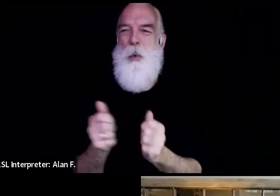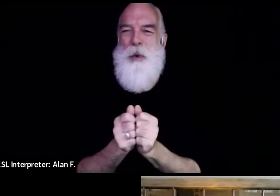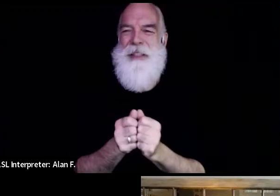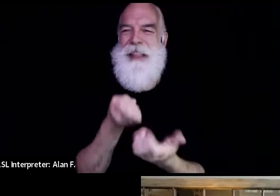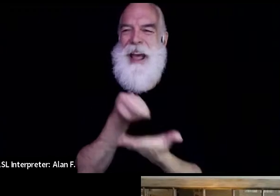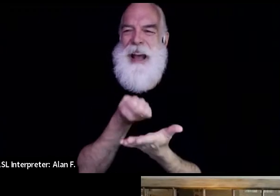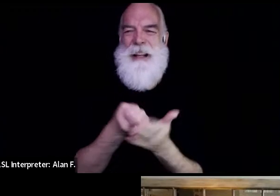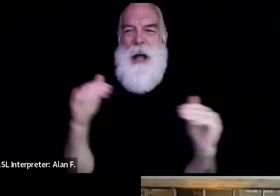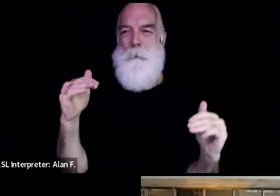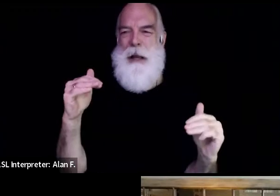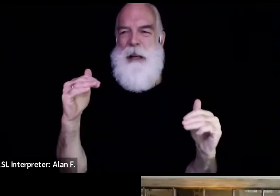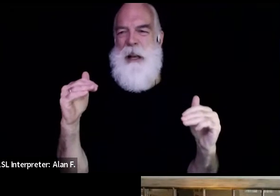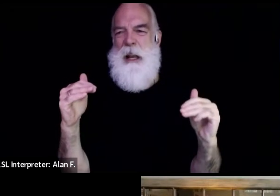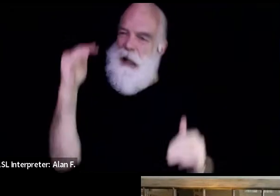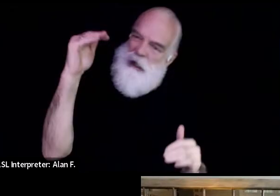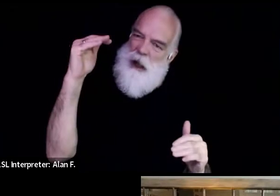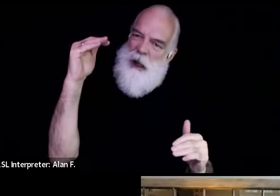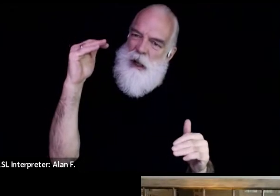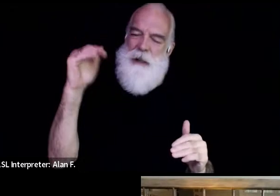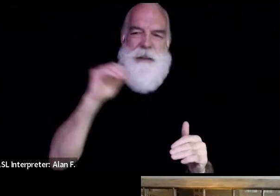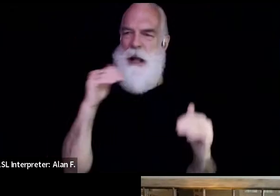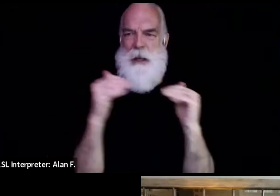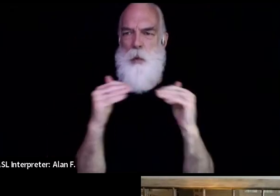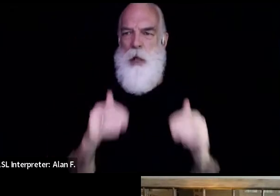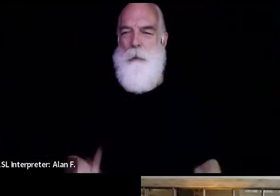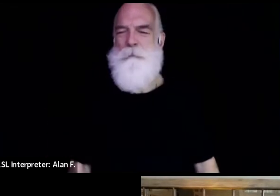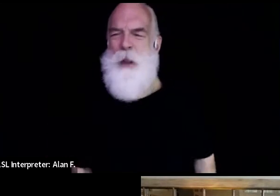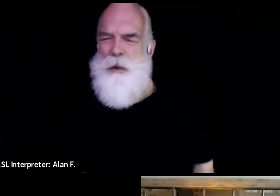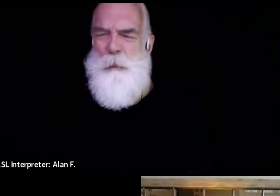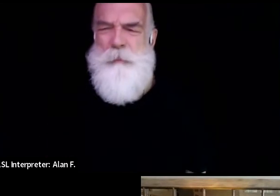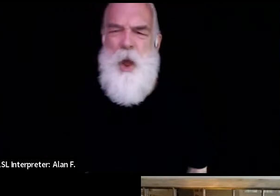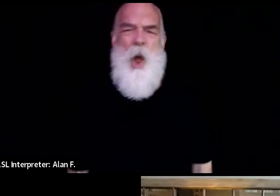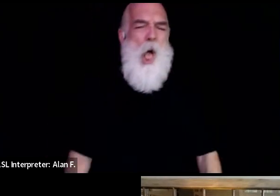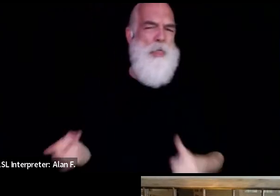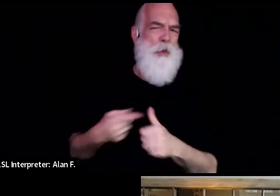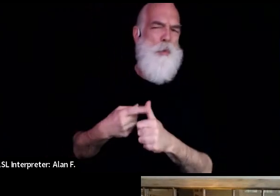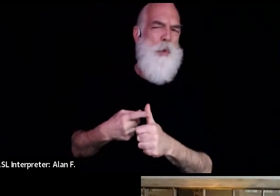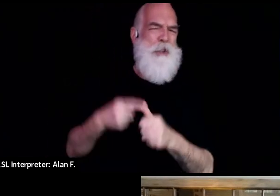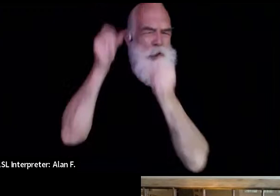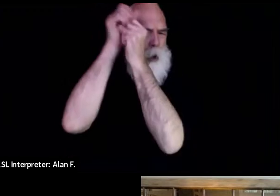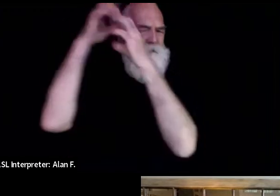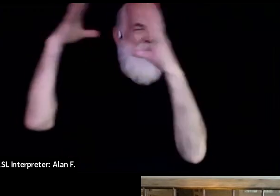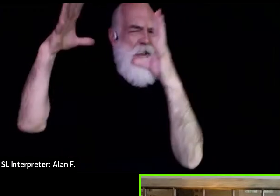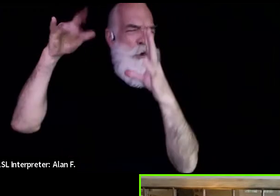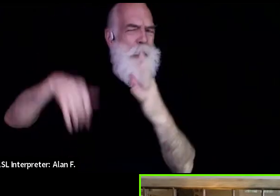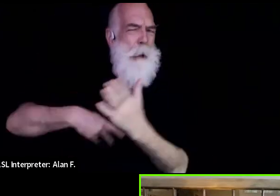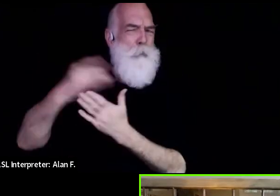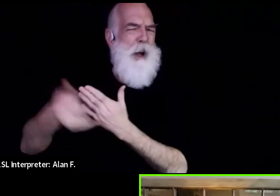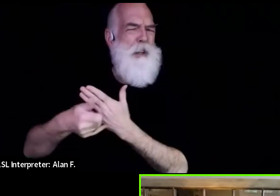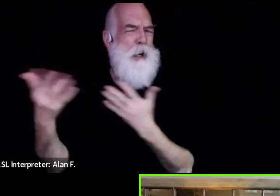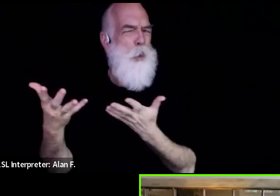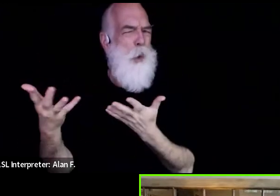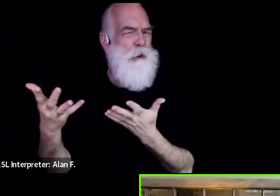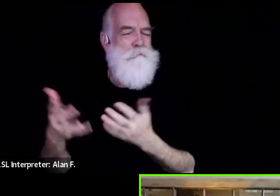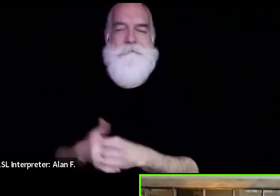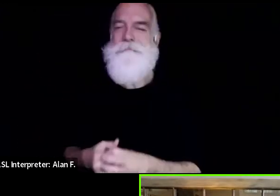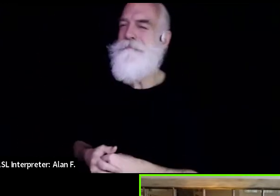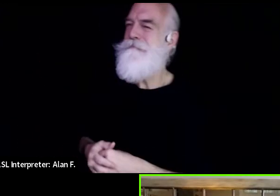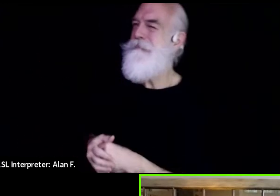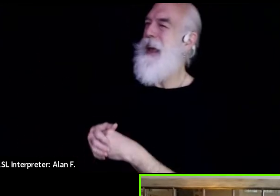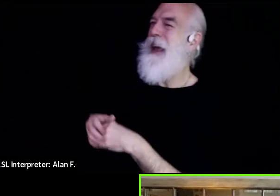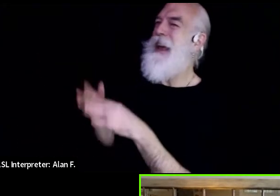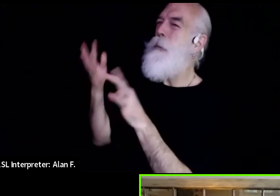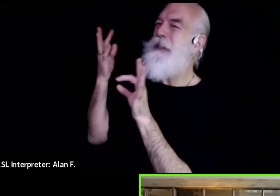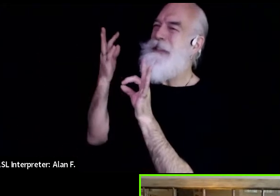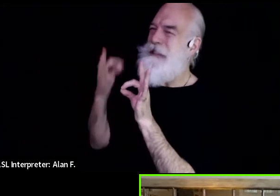Tell me, what was the original vision behind this project? So it was very simple to have